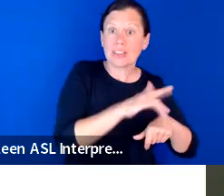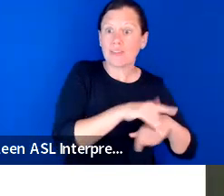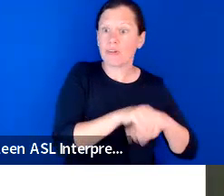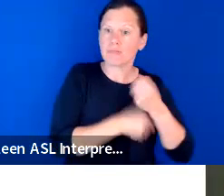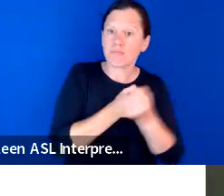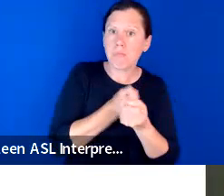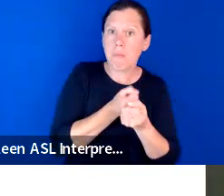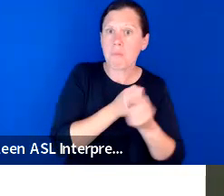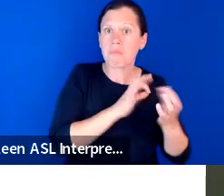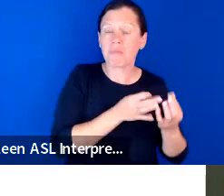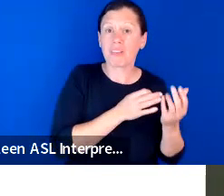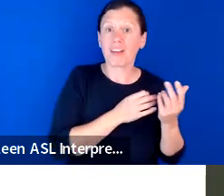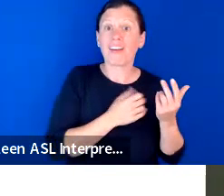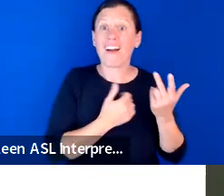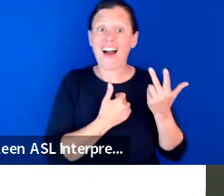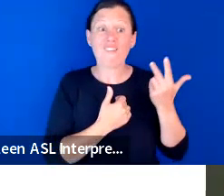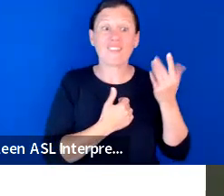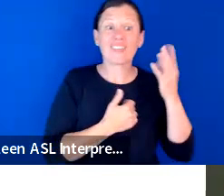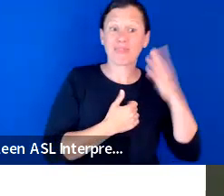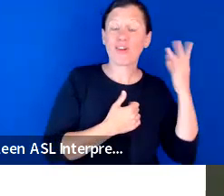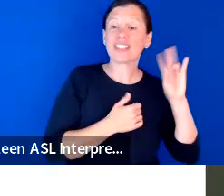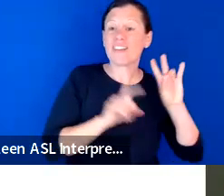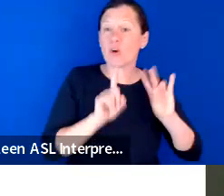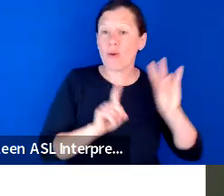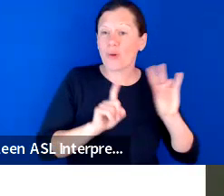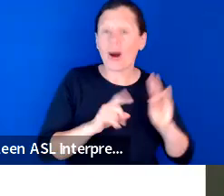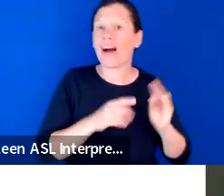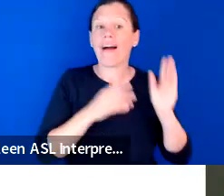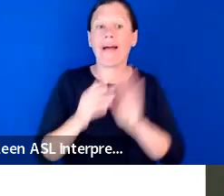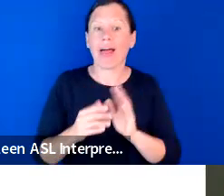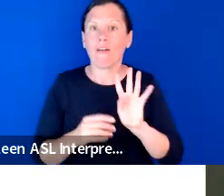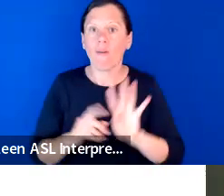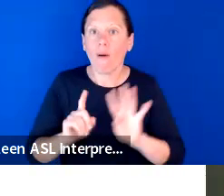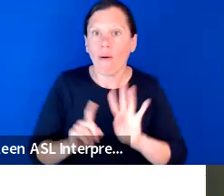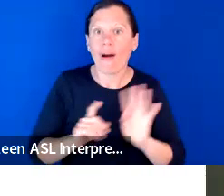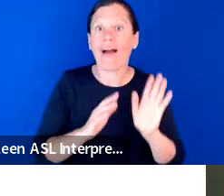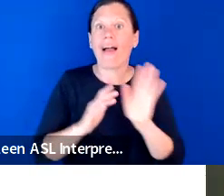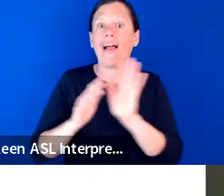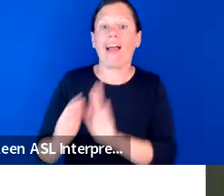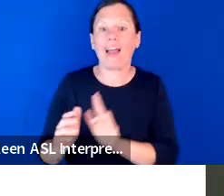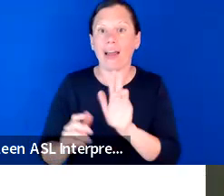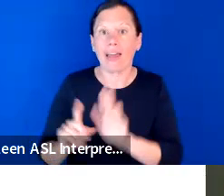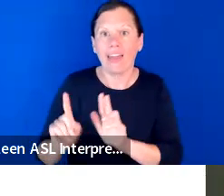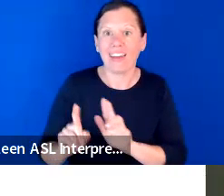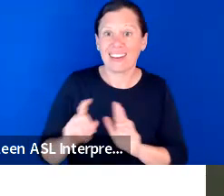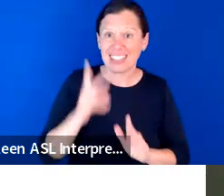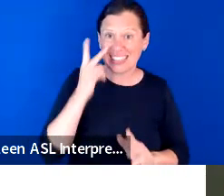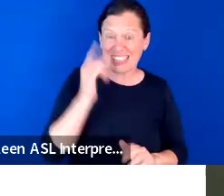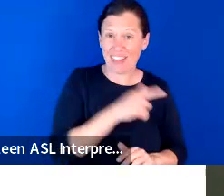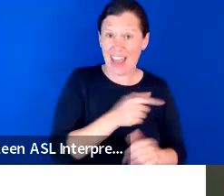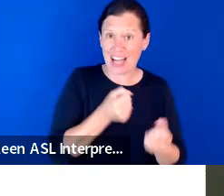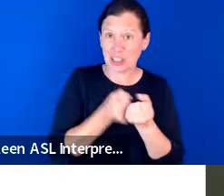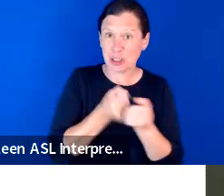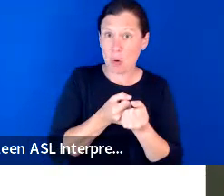time. As a society, we'll need to provide better support for caregivers and be more innovative in financing and